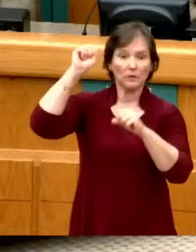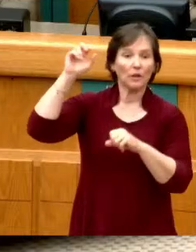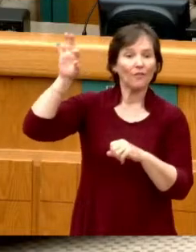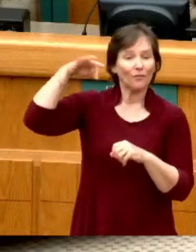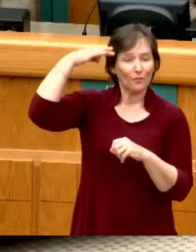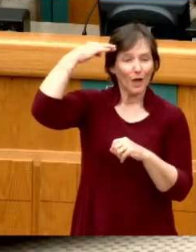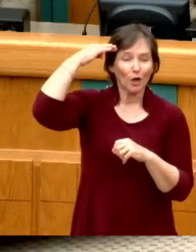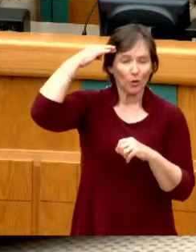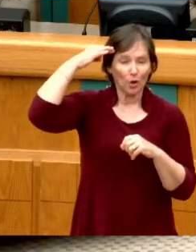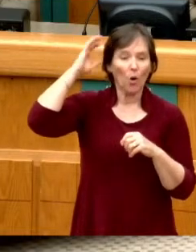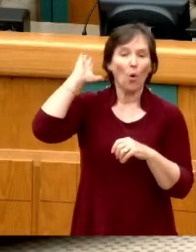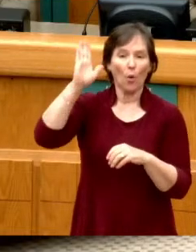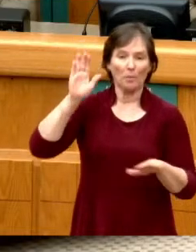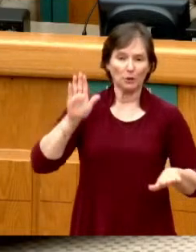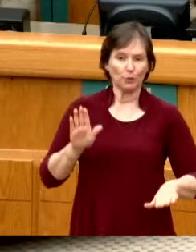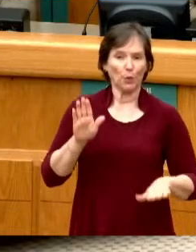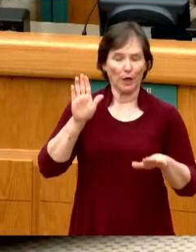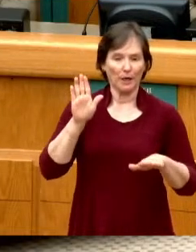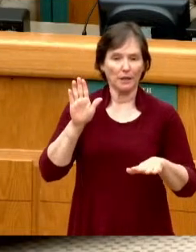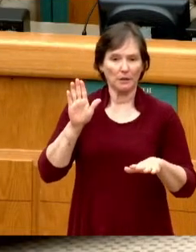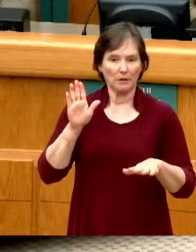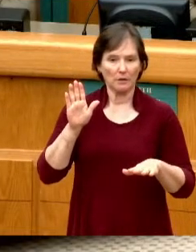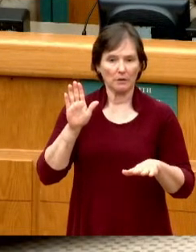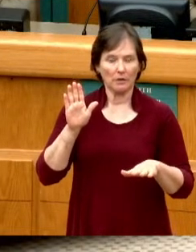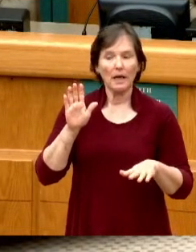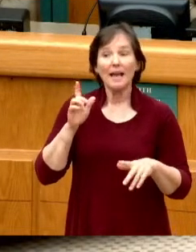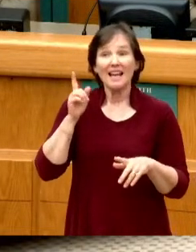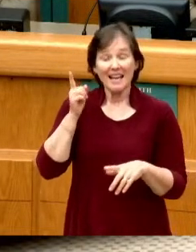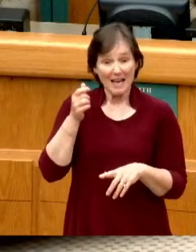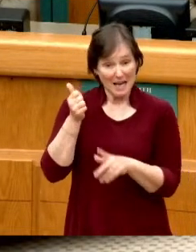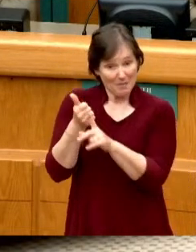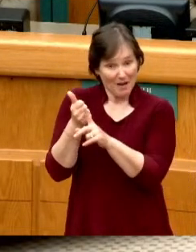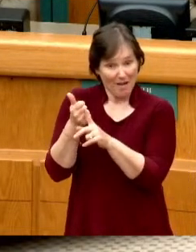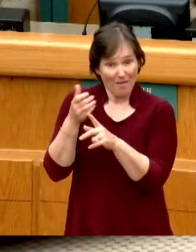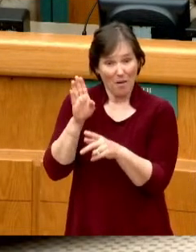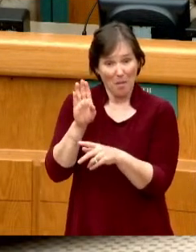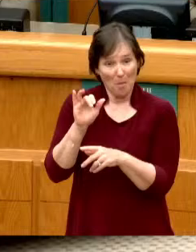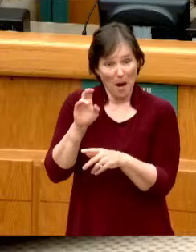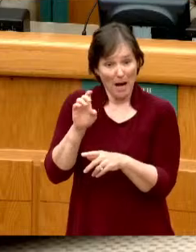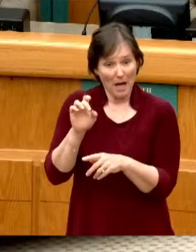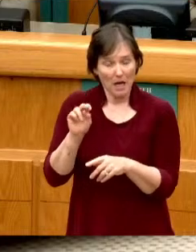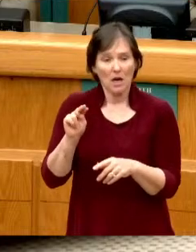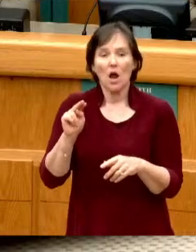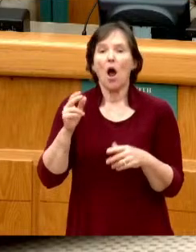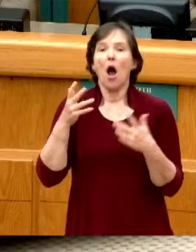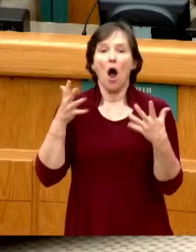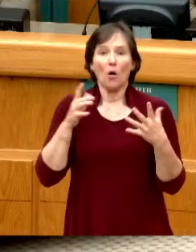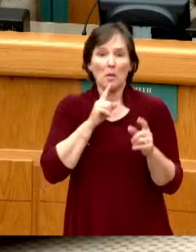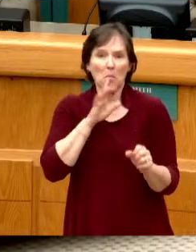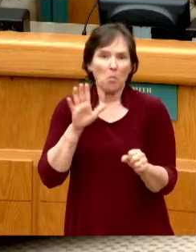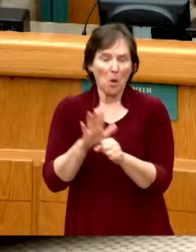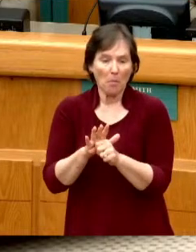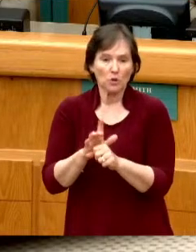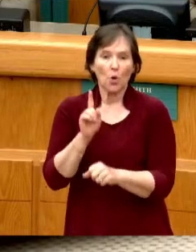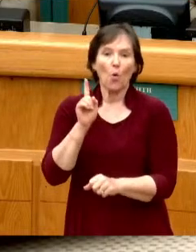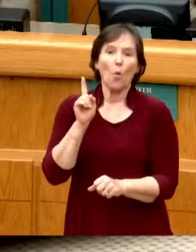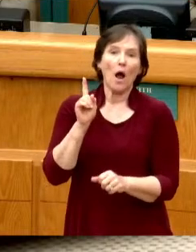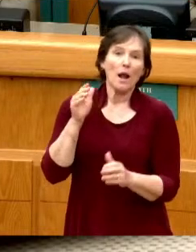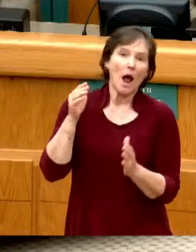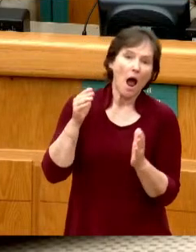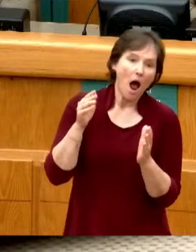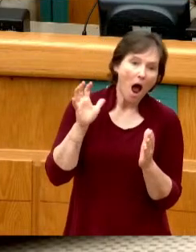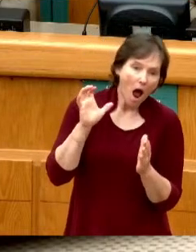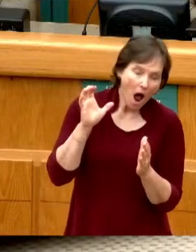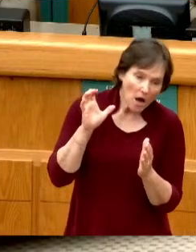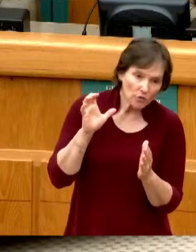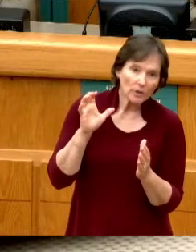stated that he will deliver 100 million vaccines in the first 100 days in office. Now, no matter what your political